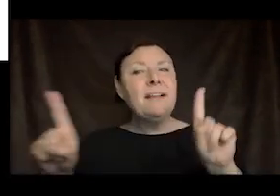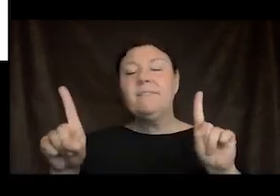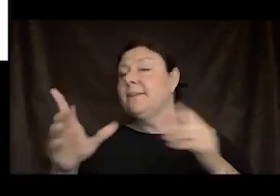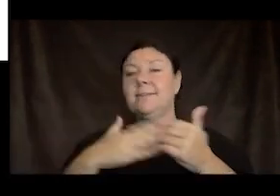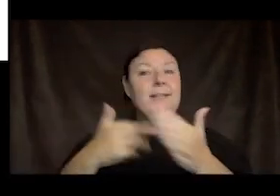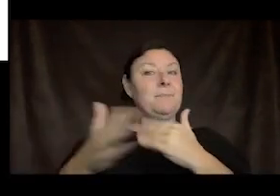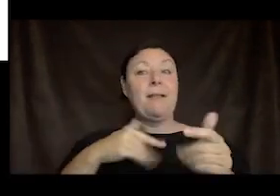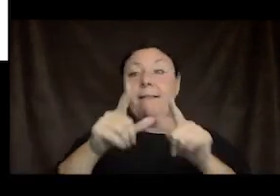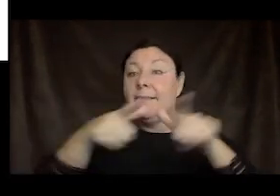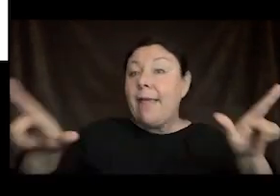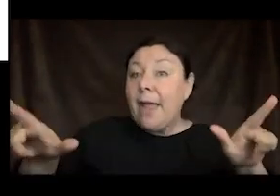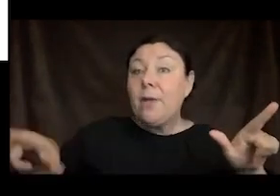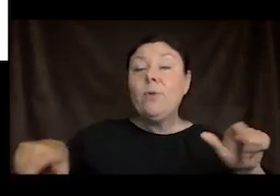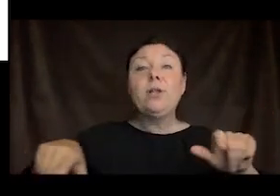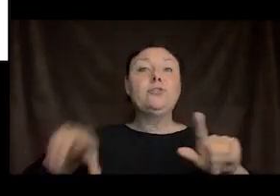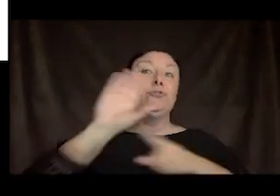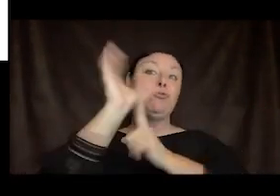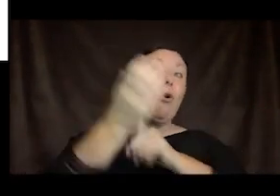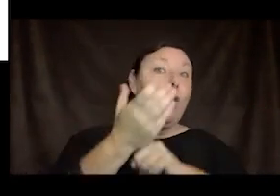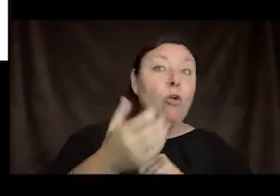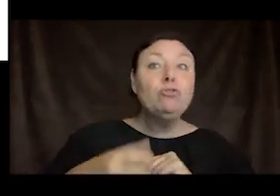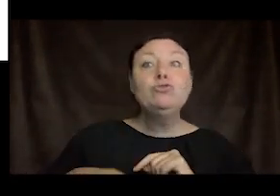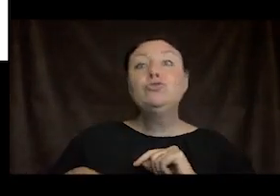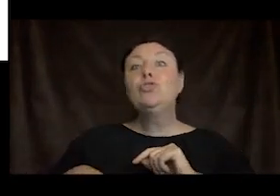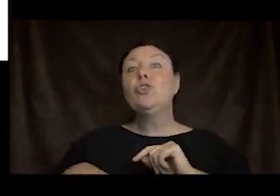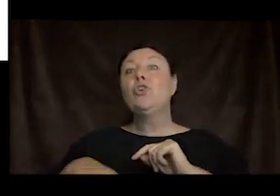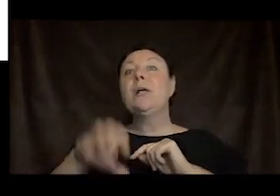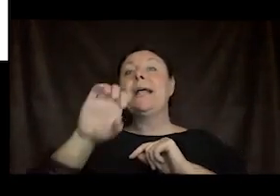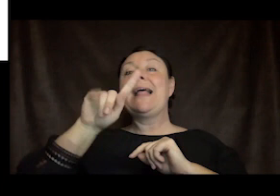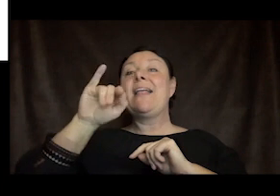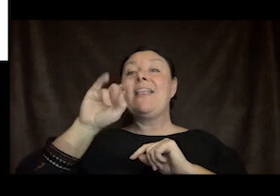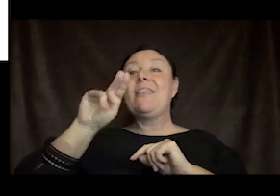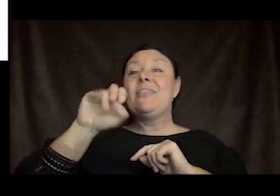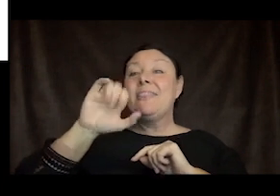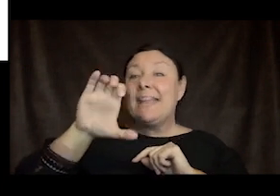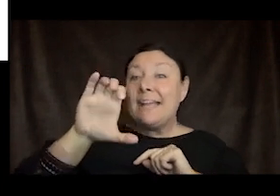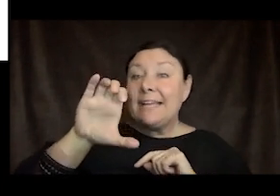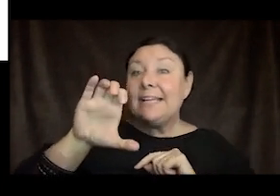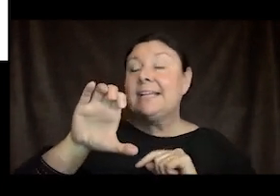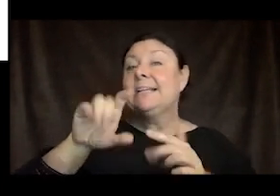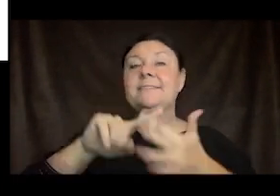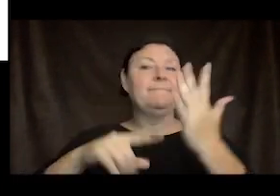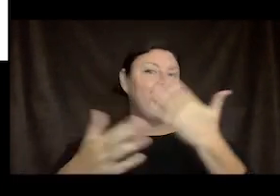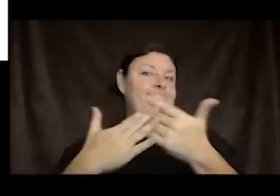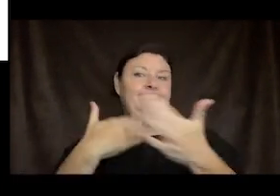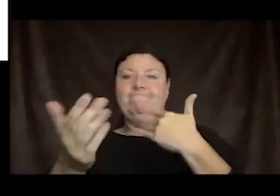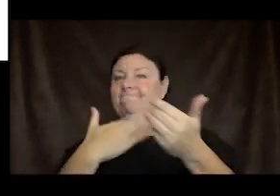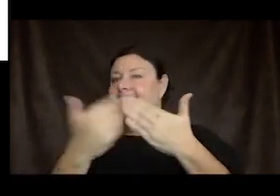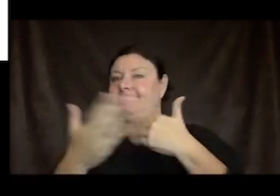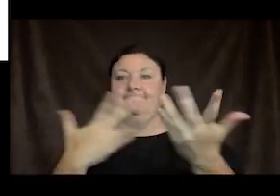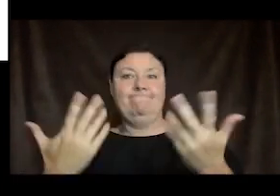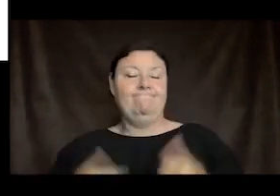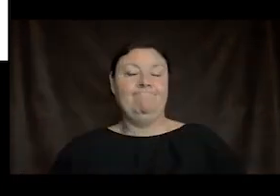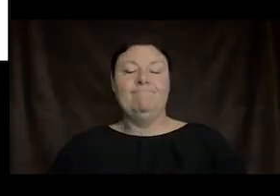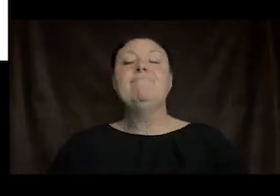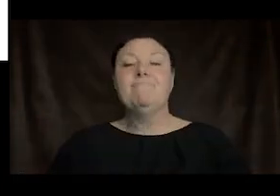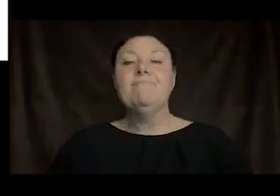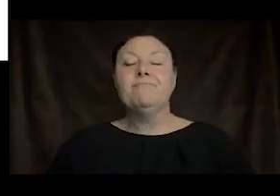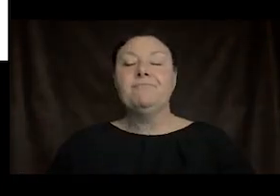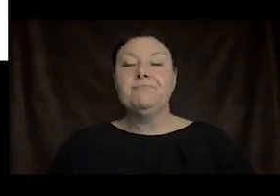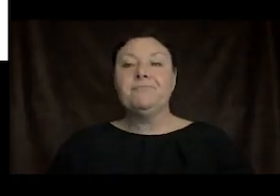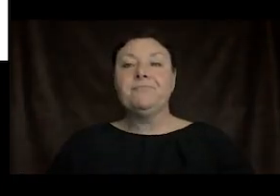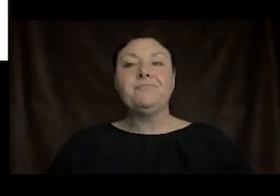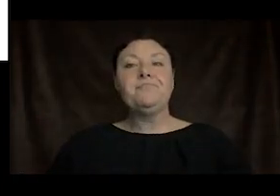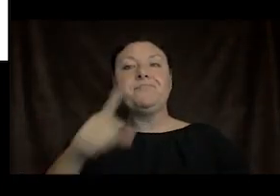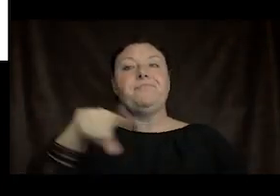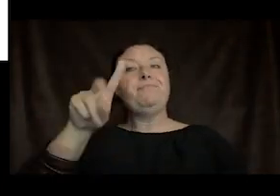across ethnicities, we see this across if there's difference in language. The same thing can be true when we have people